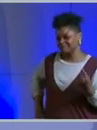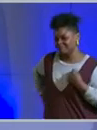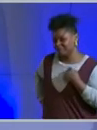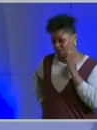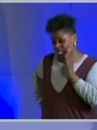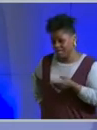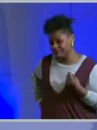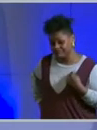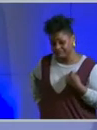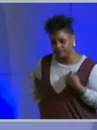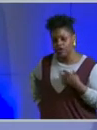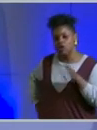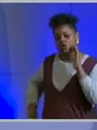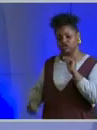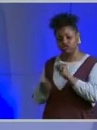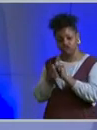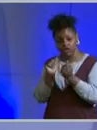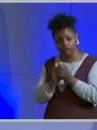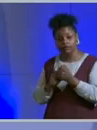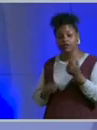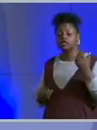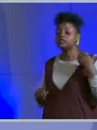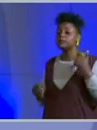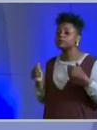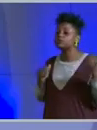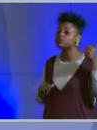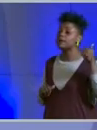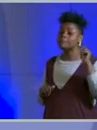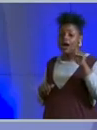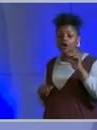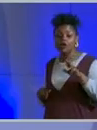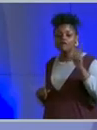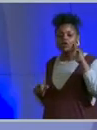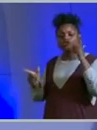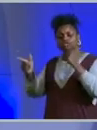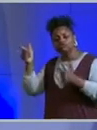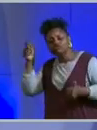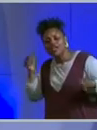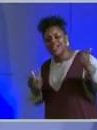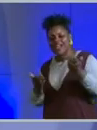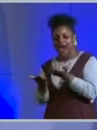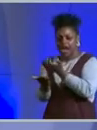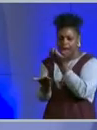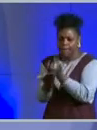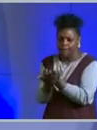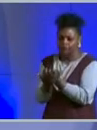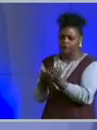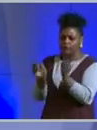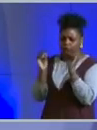transform our Deputy Mayor's Office for Greater Economic Opportunity, and I'm going to